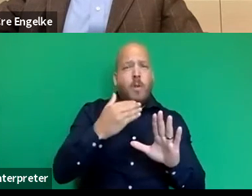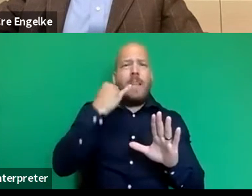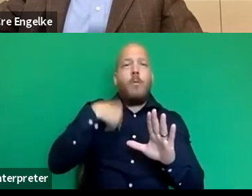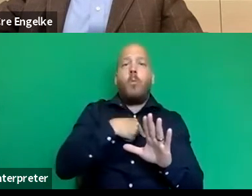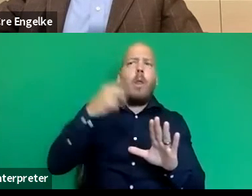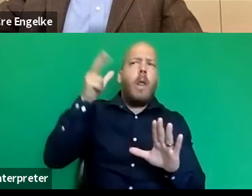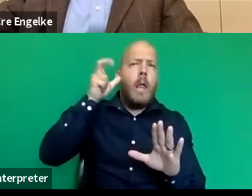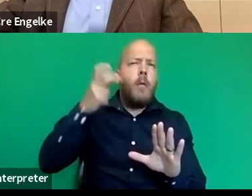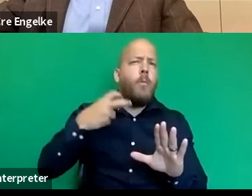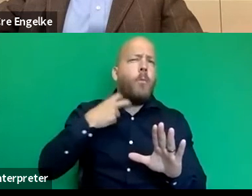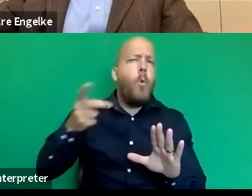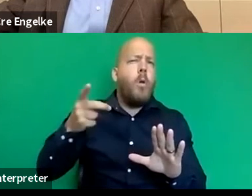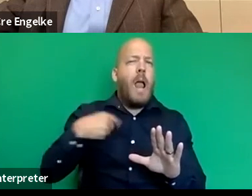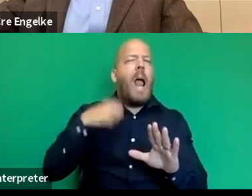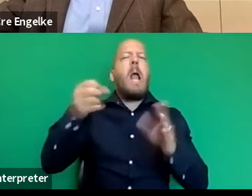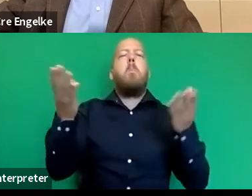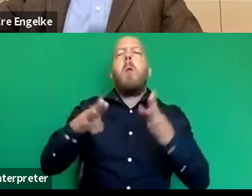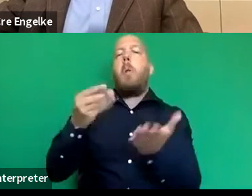going to process well, or this person won't.